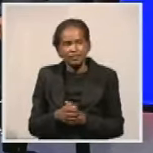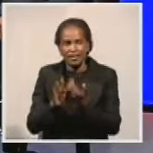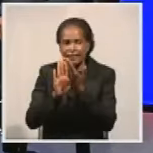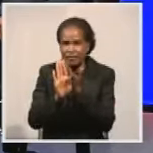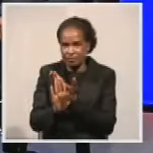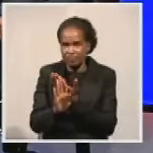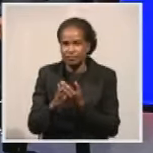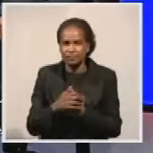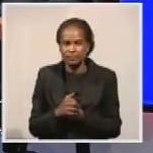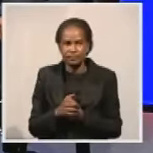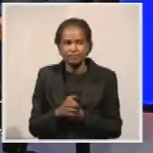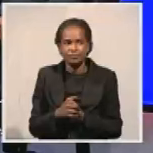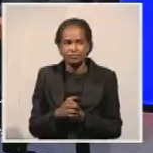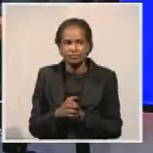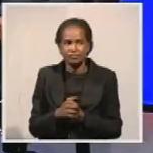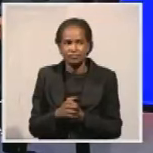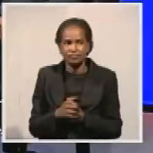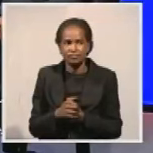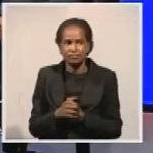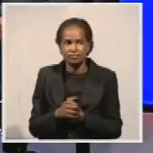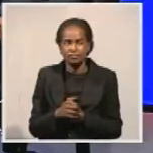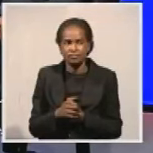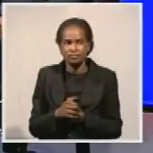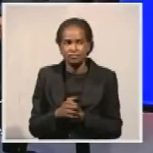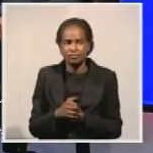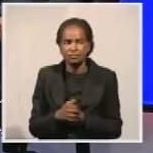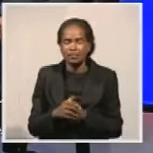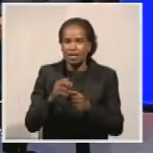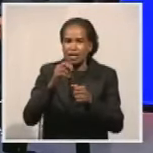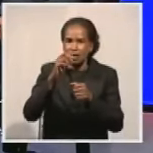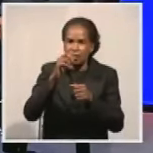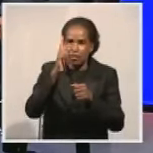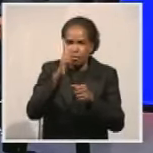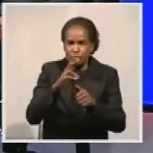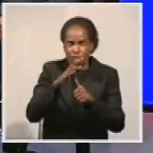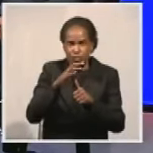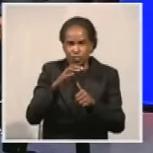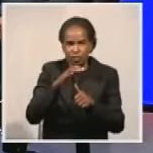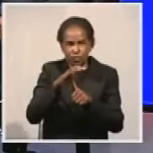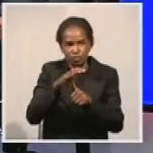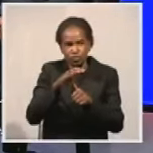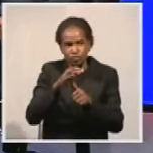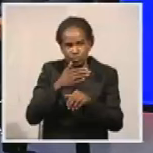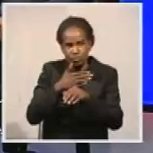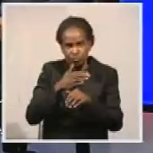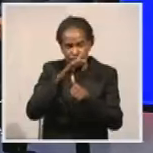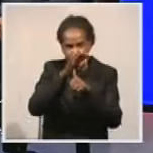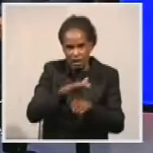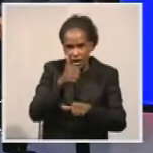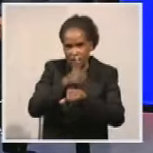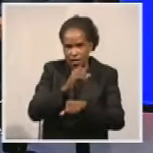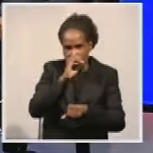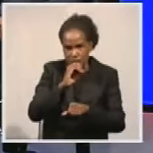protected, while those who were denied. do not have